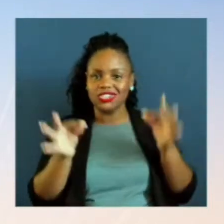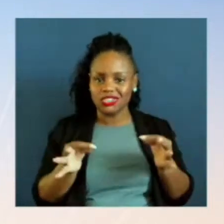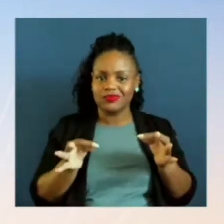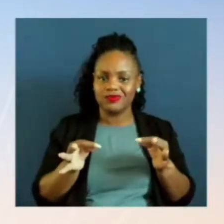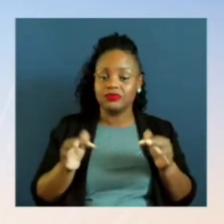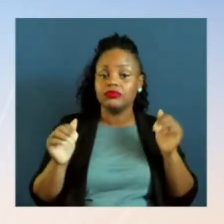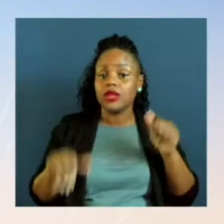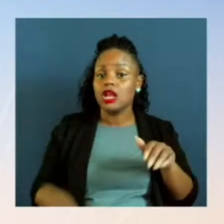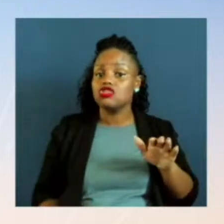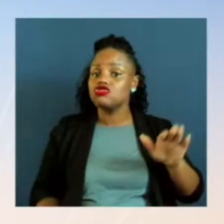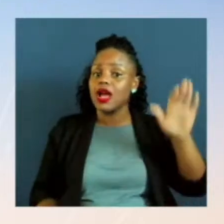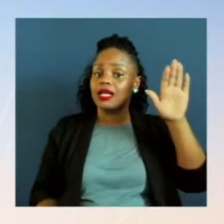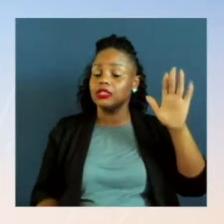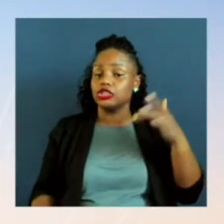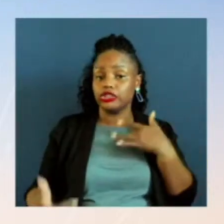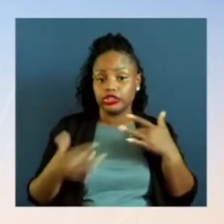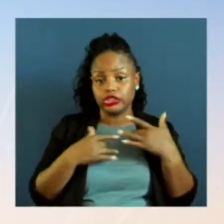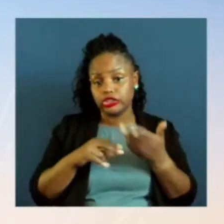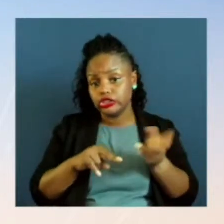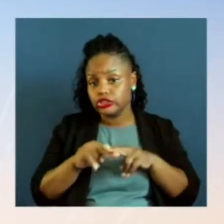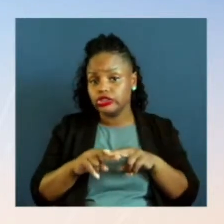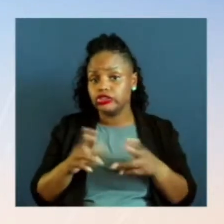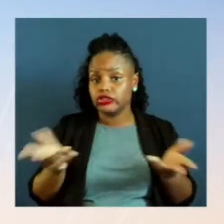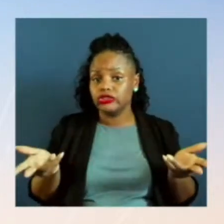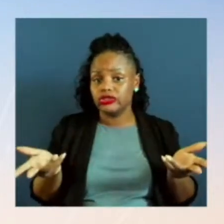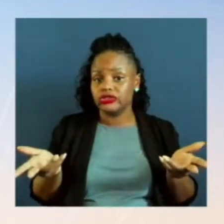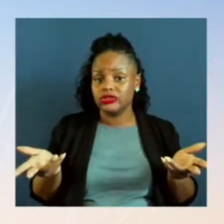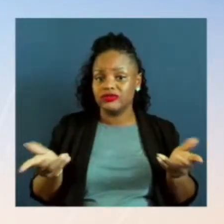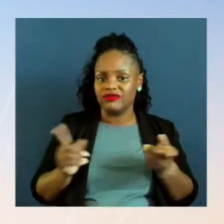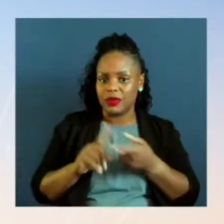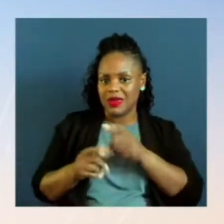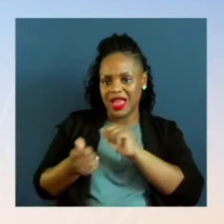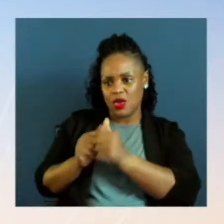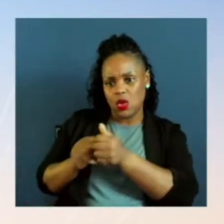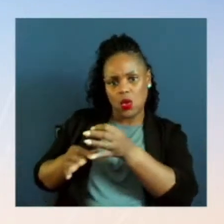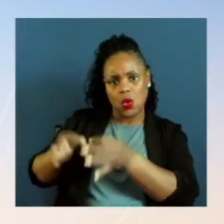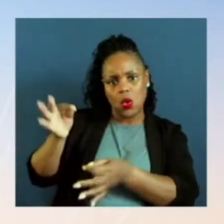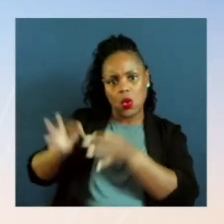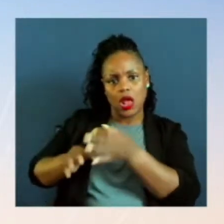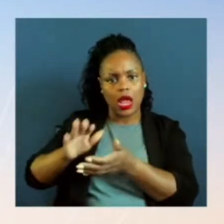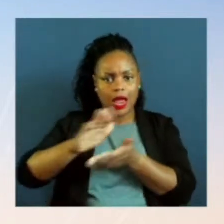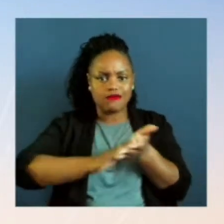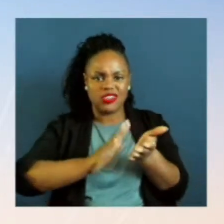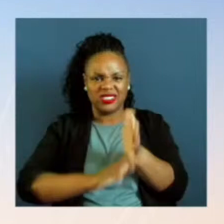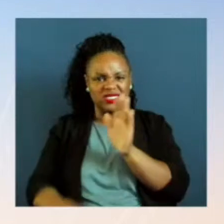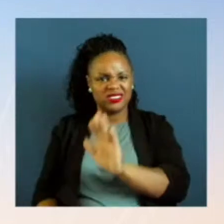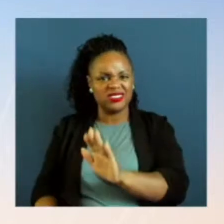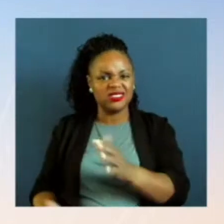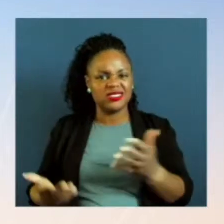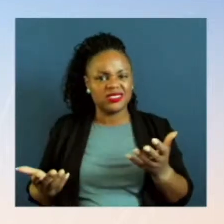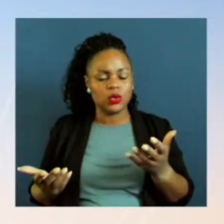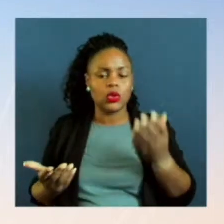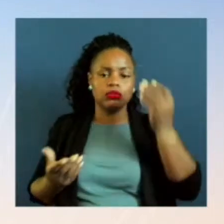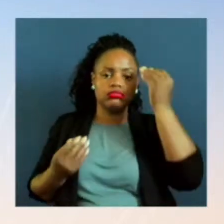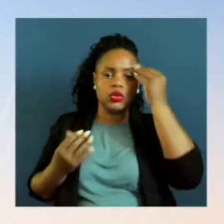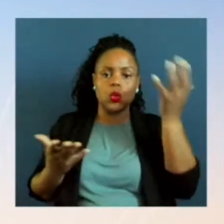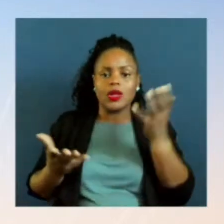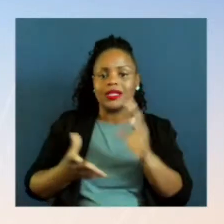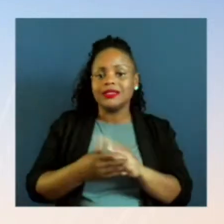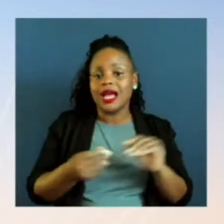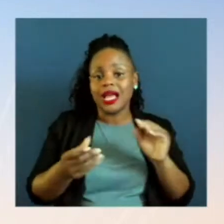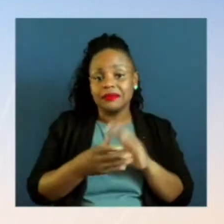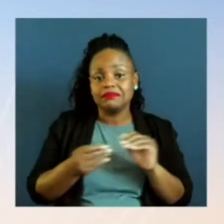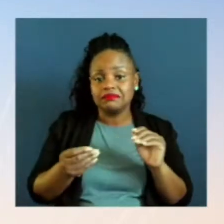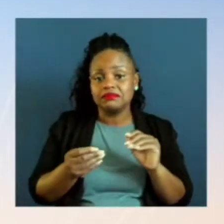there in the country about how the court is operating. And I'll just note what he said, for the majority to do this without a hearing, without the benefit